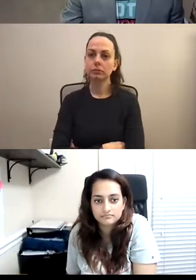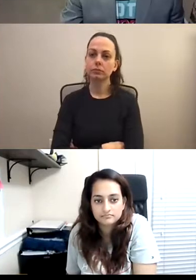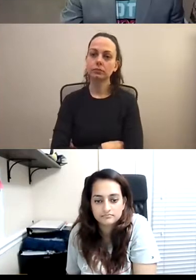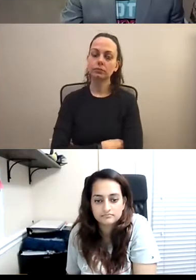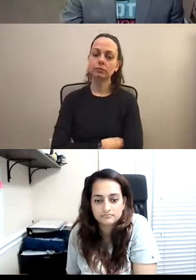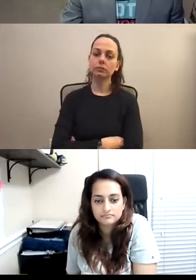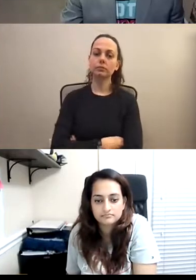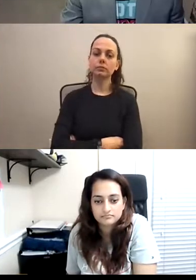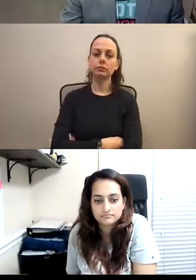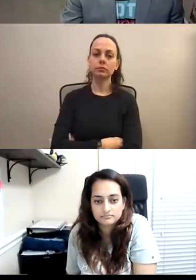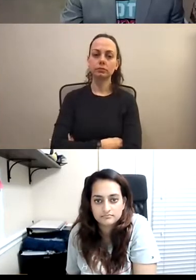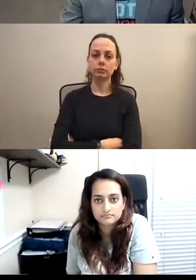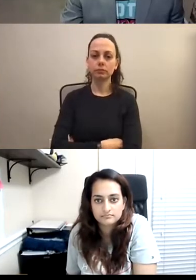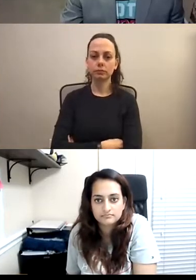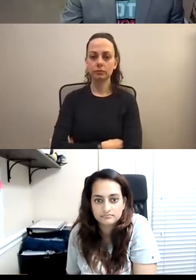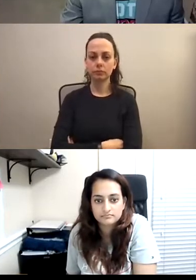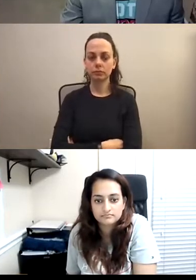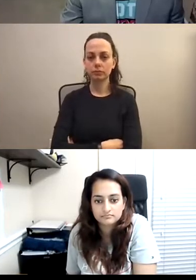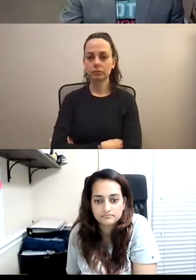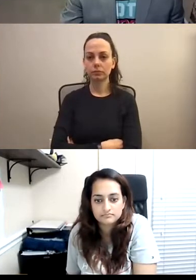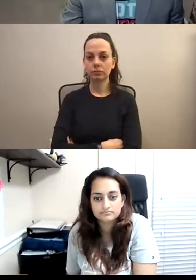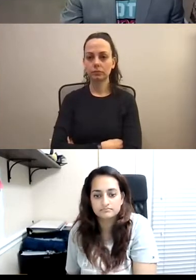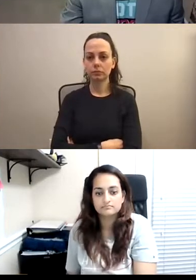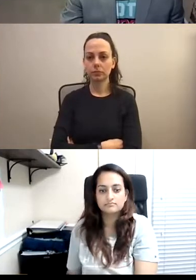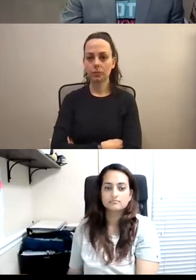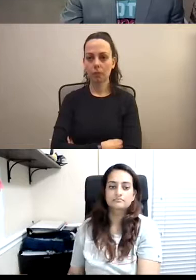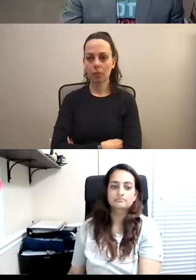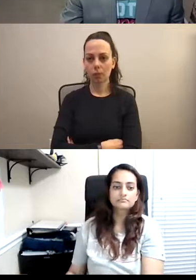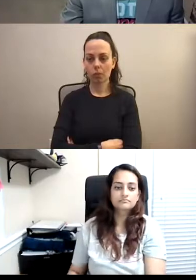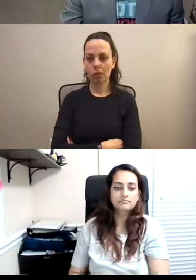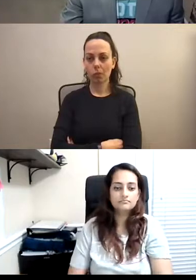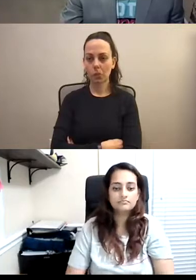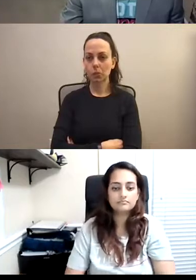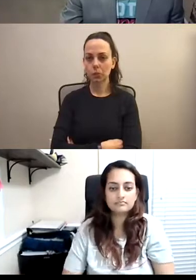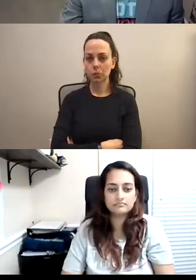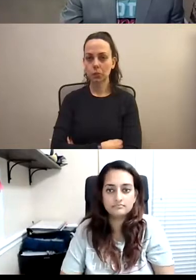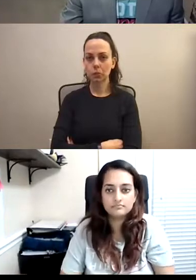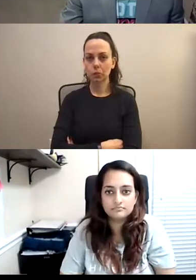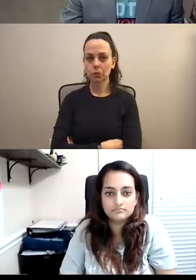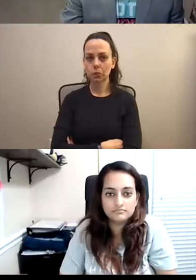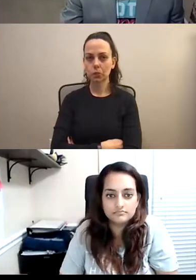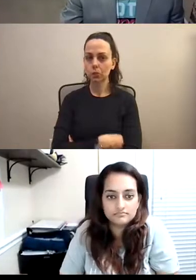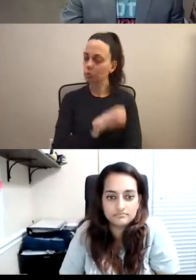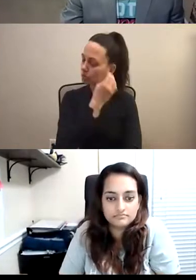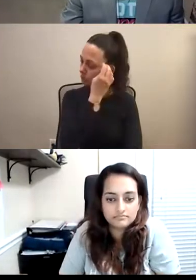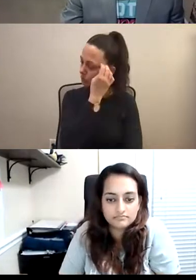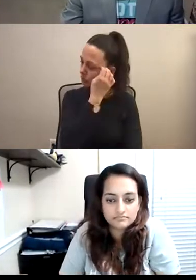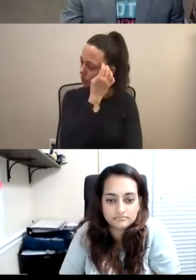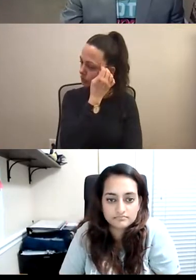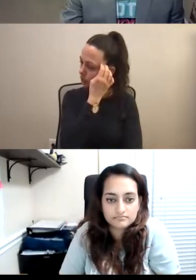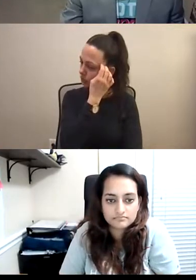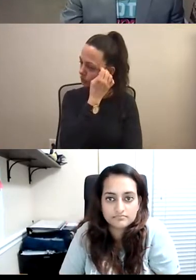and start the conversation about caregiving in a relationship. So whoever wants to jump